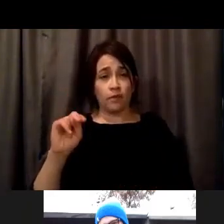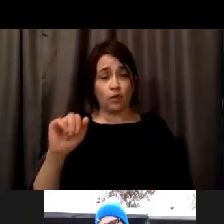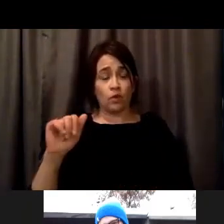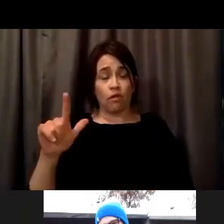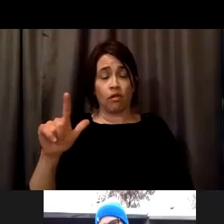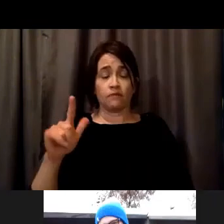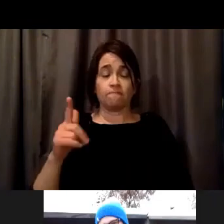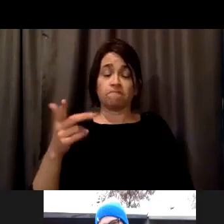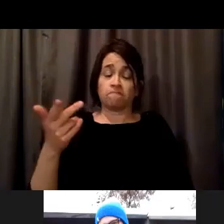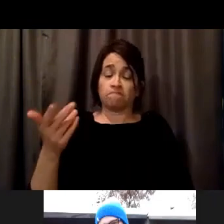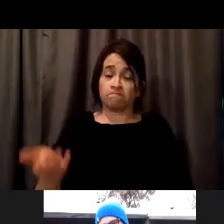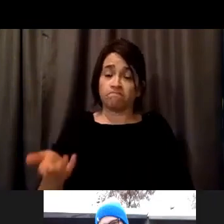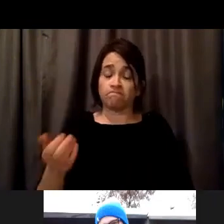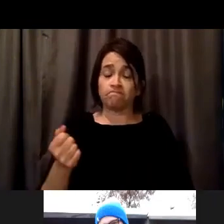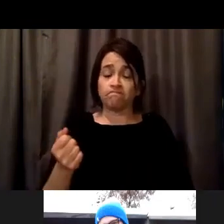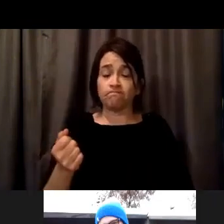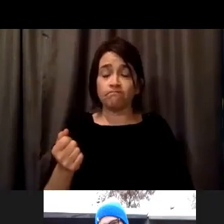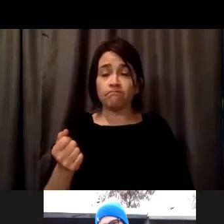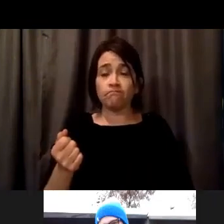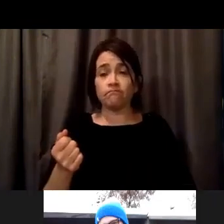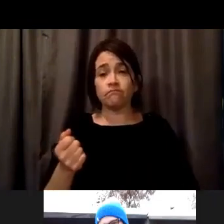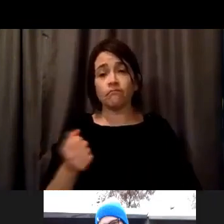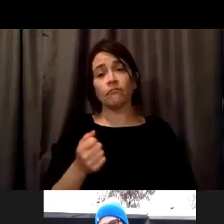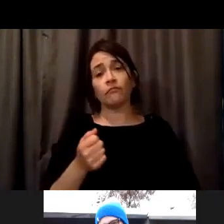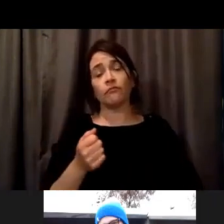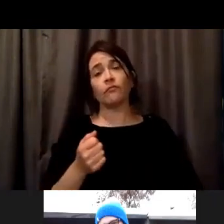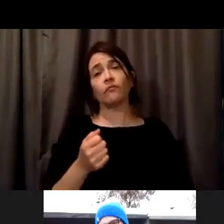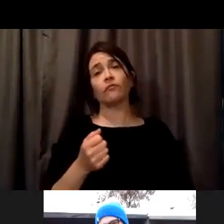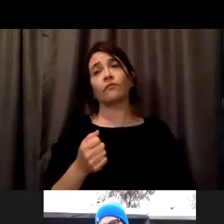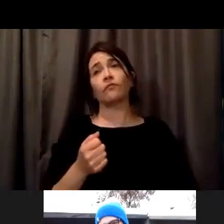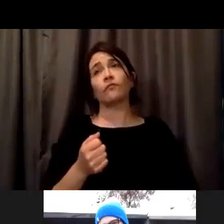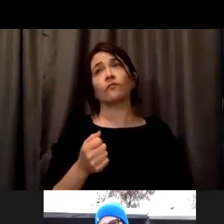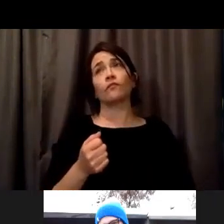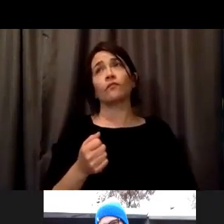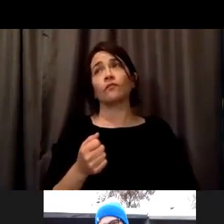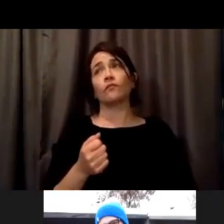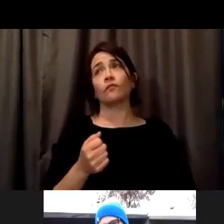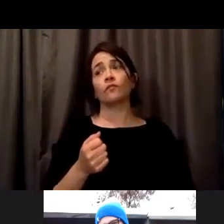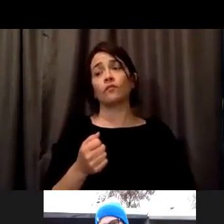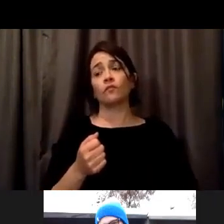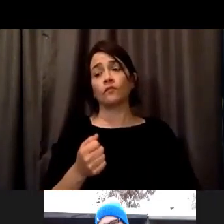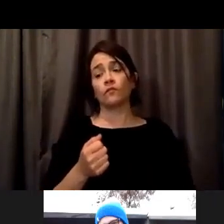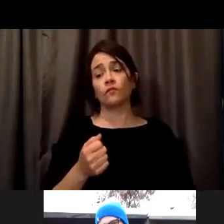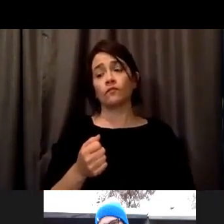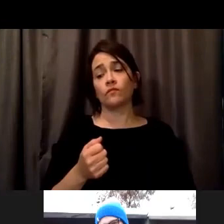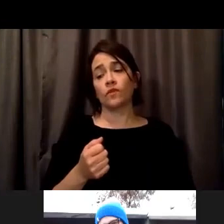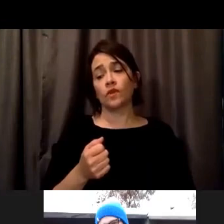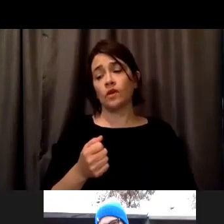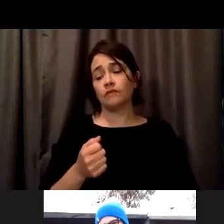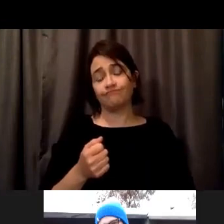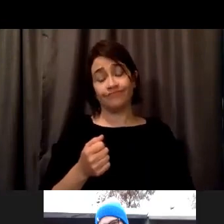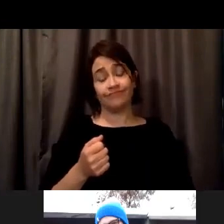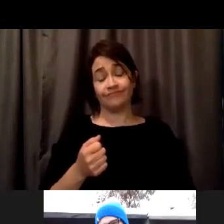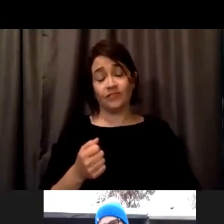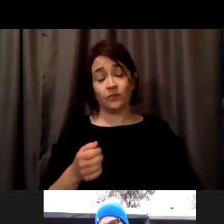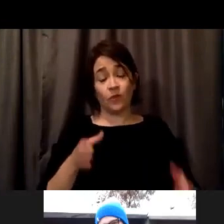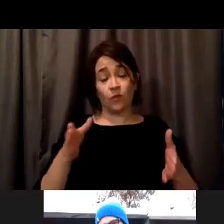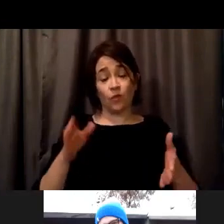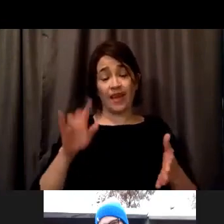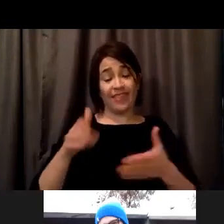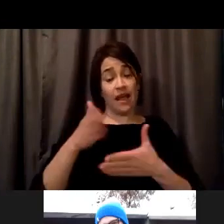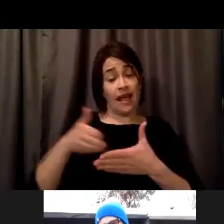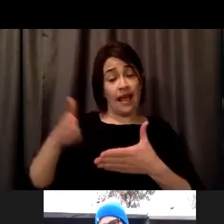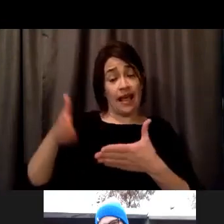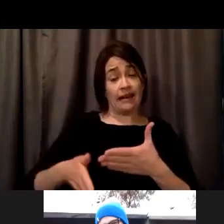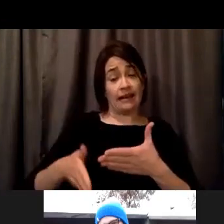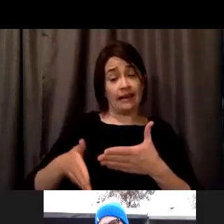So, you know, how that whole episode ended is probably a